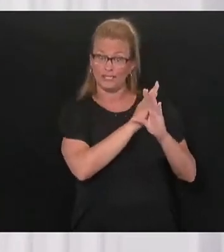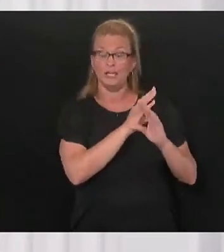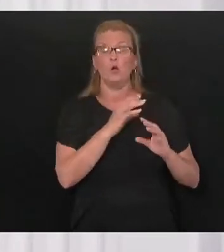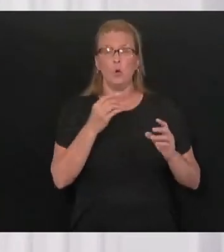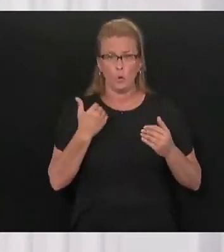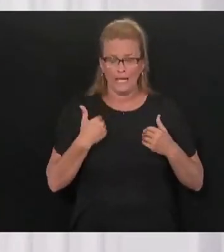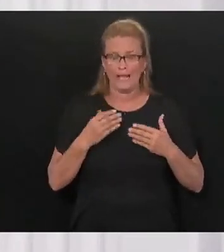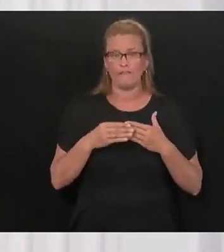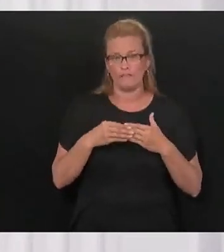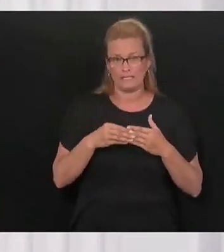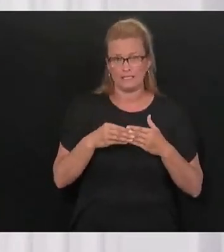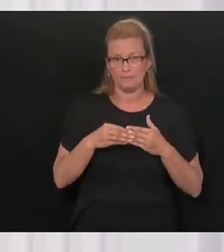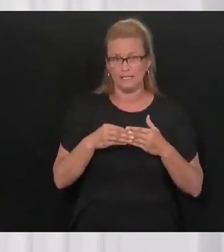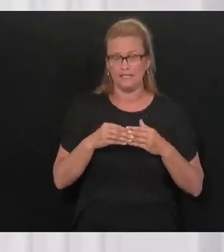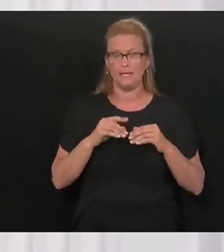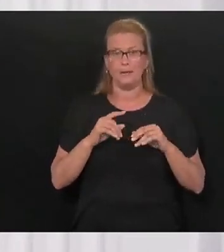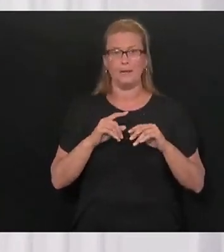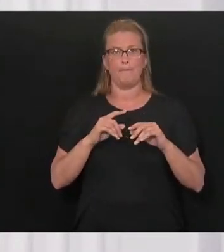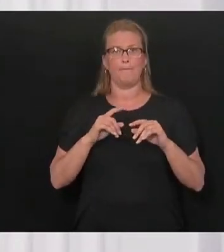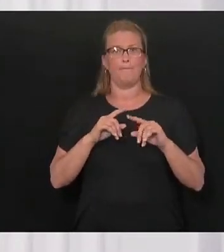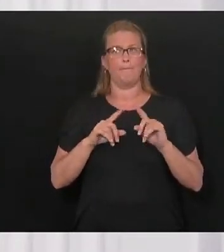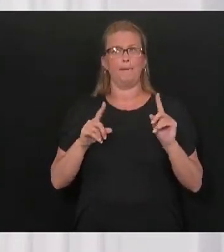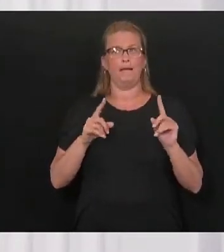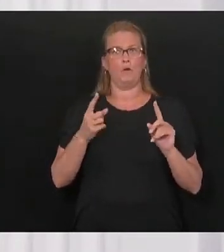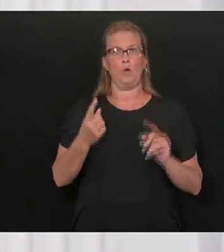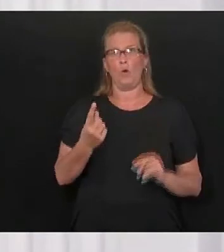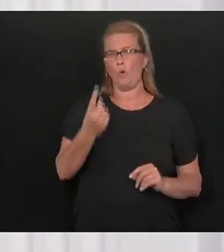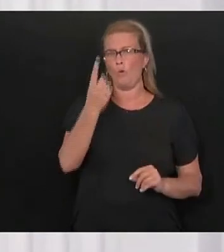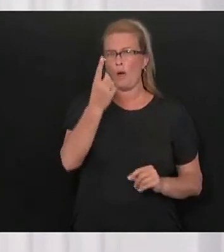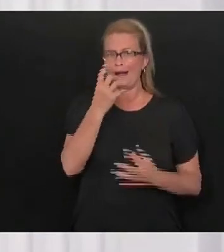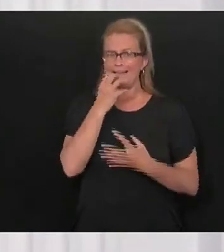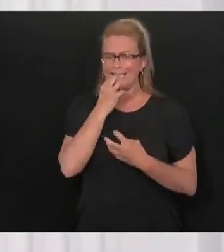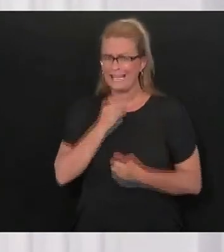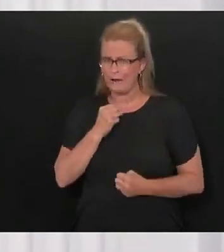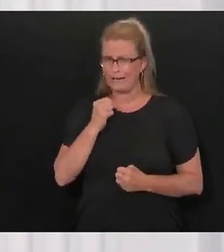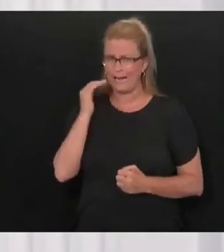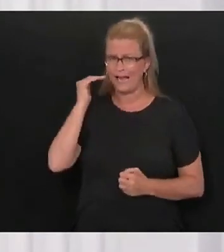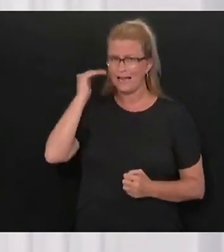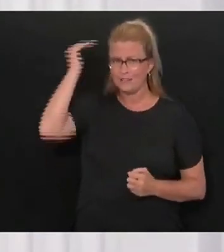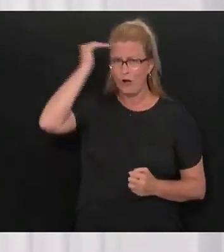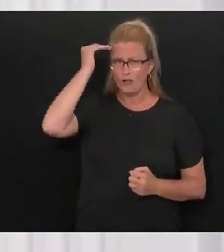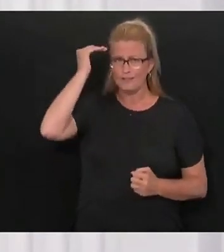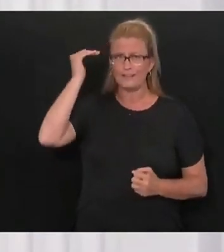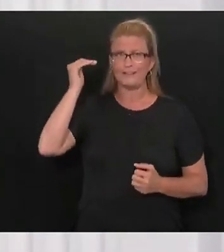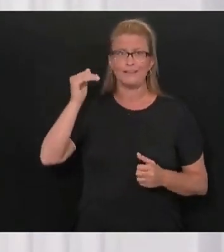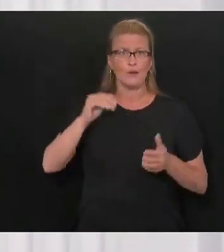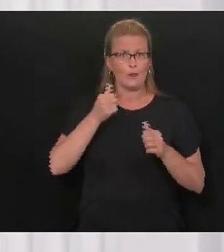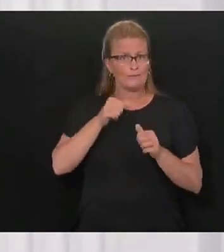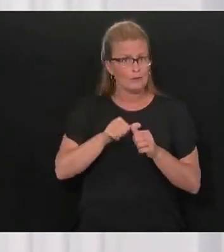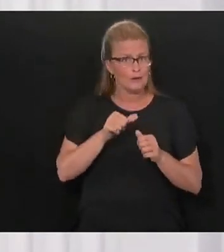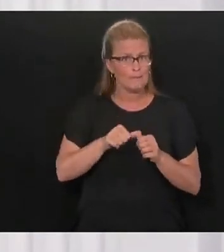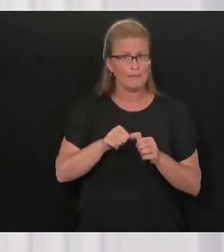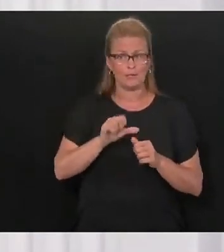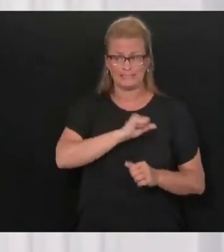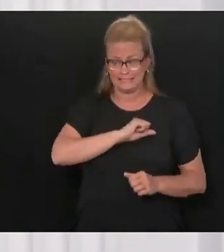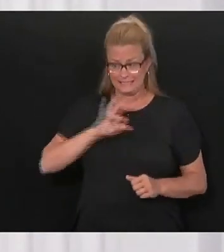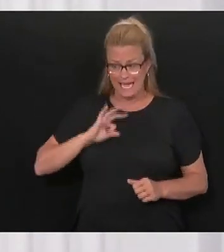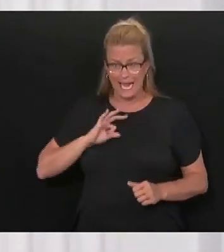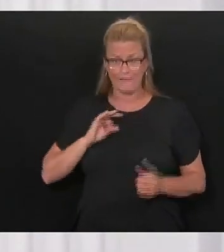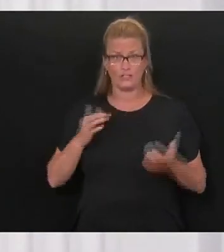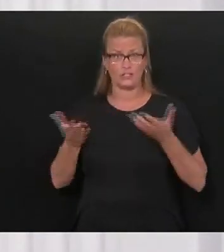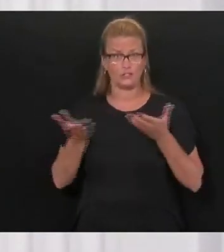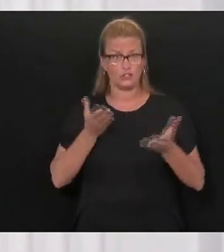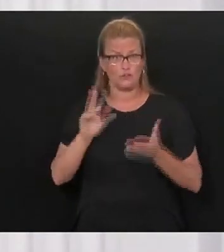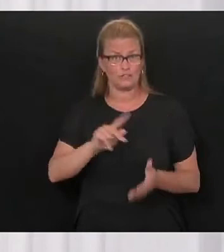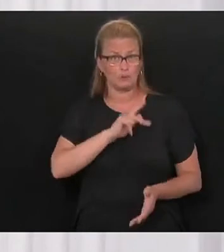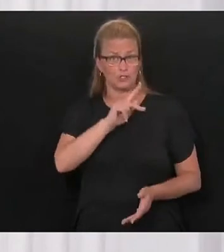but when I use that term, one caring adult, we got to remember that our staff and teachers and service personnel, we got to make